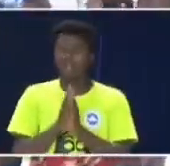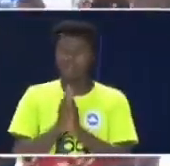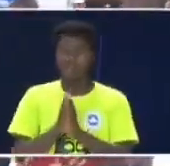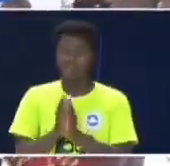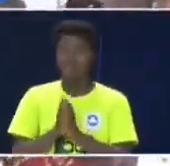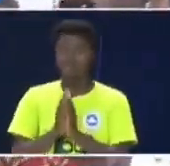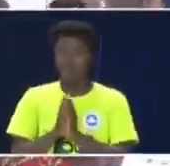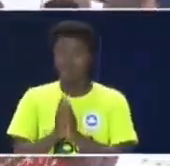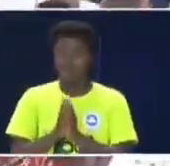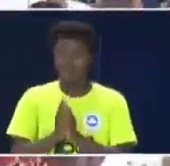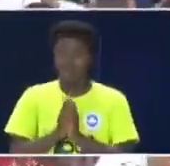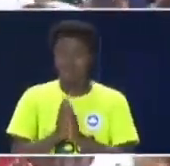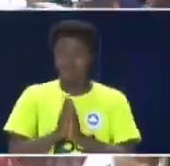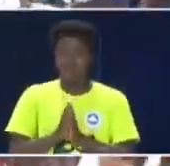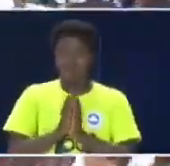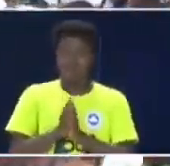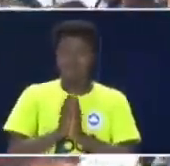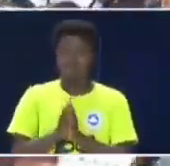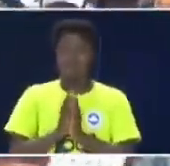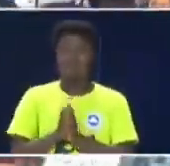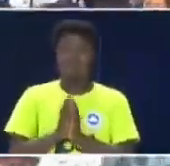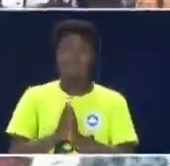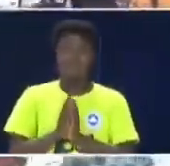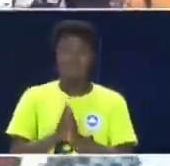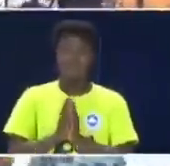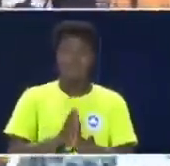to the highest heavens,